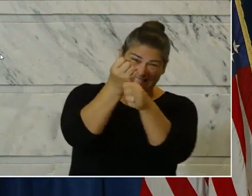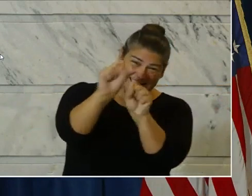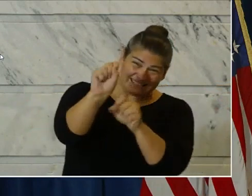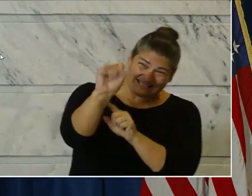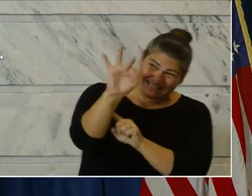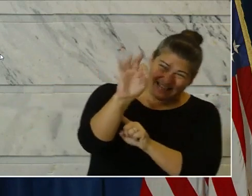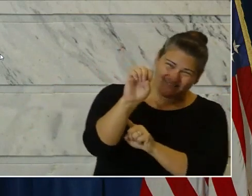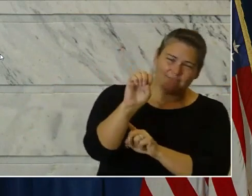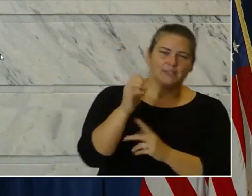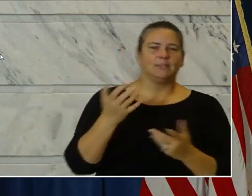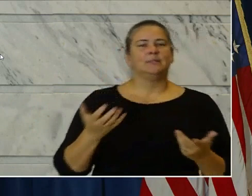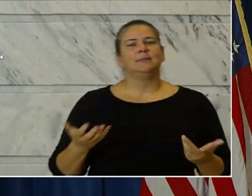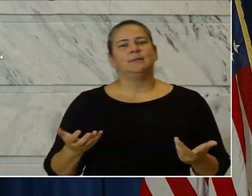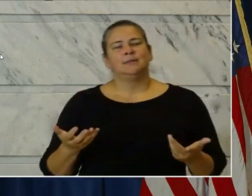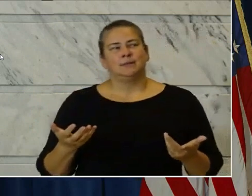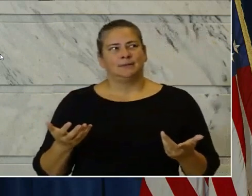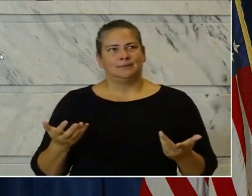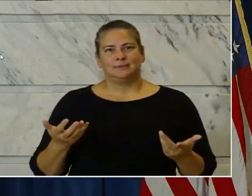now.